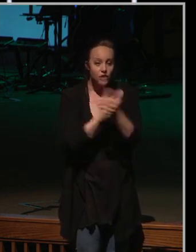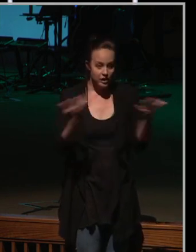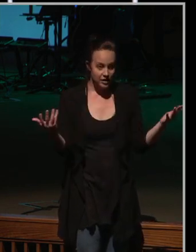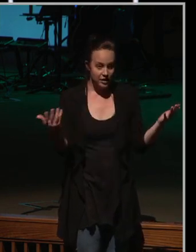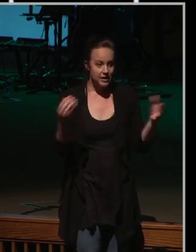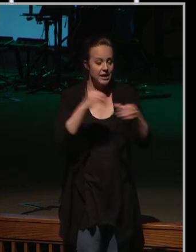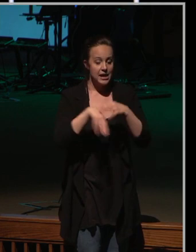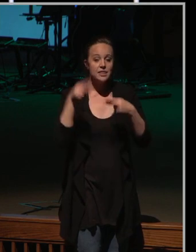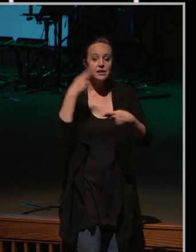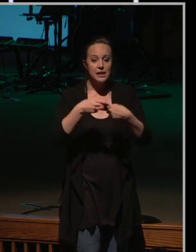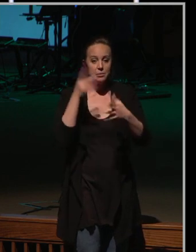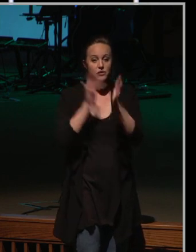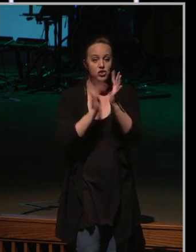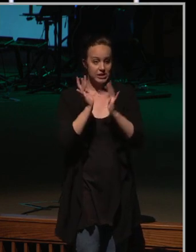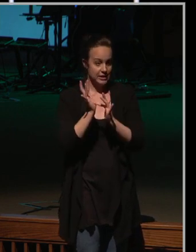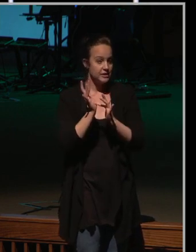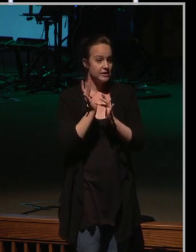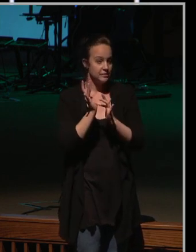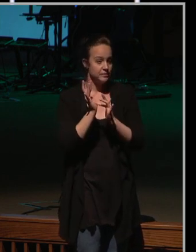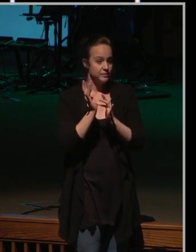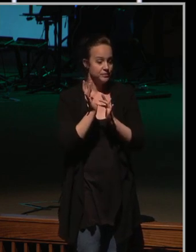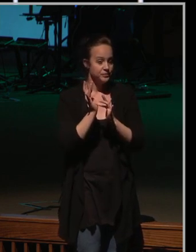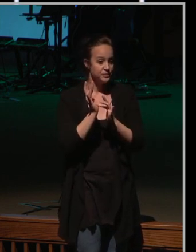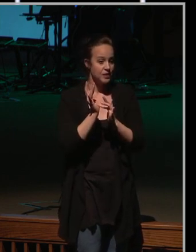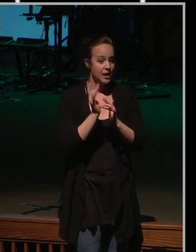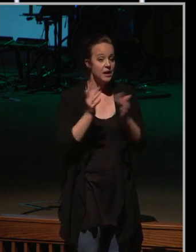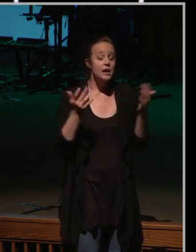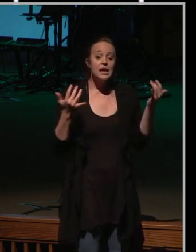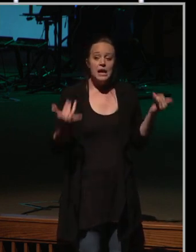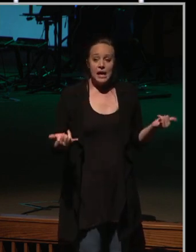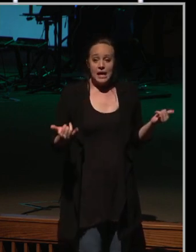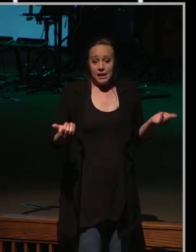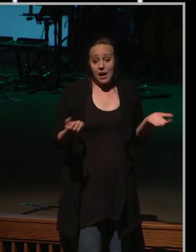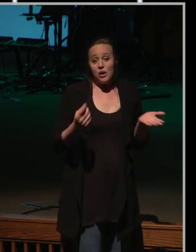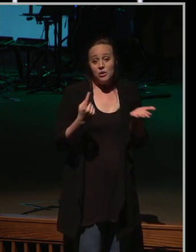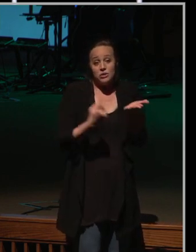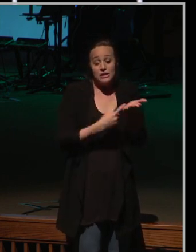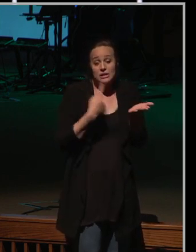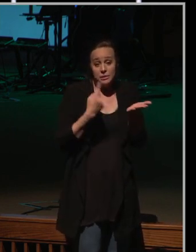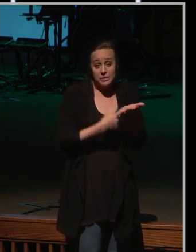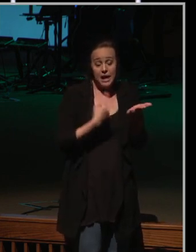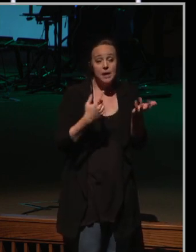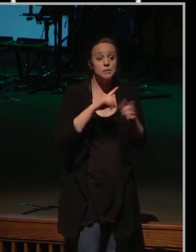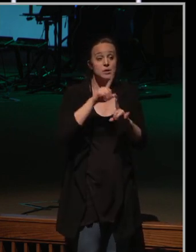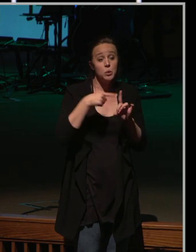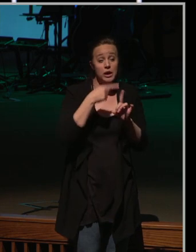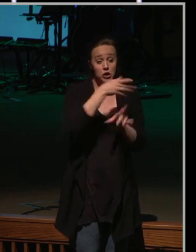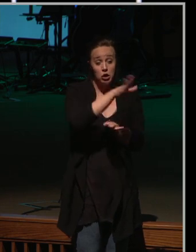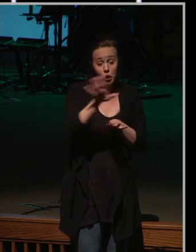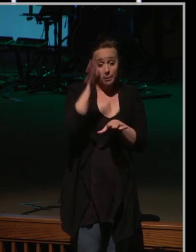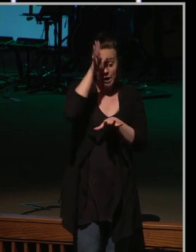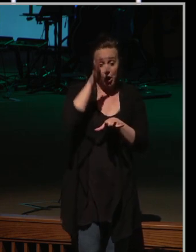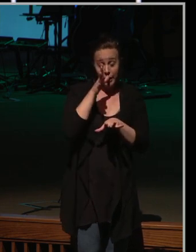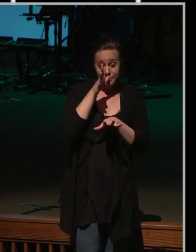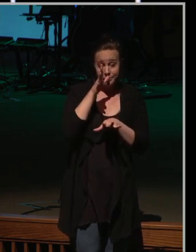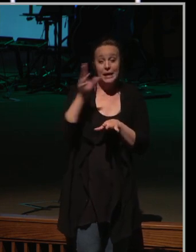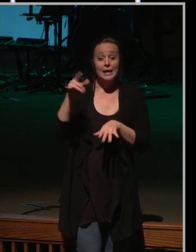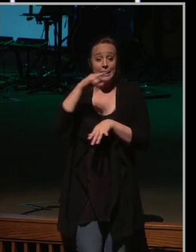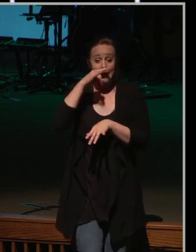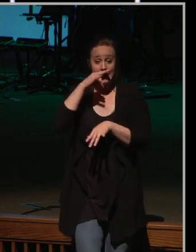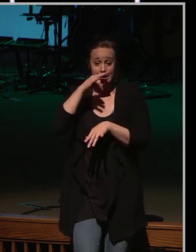sometimes, and as you probably guess, kids tend to be around you an awful lot when you're parenting. And so we want